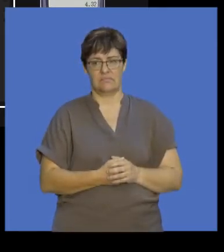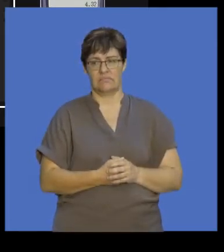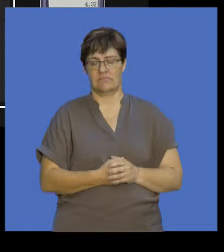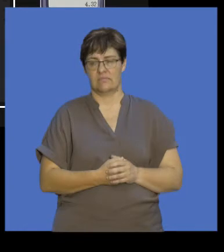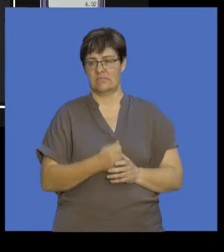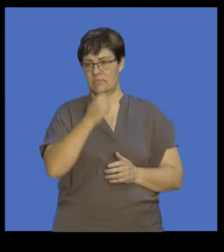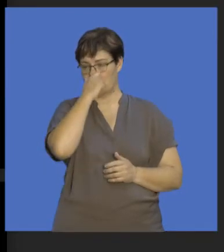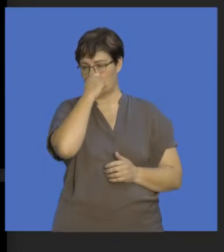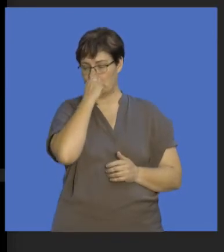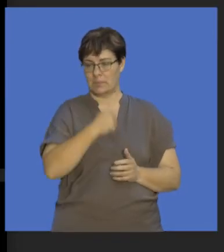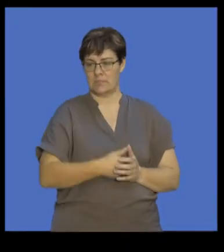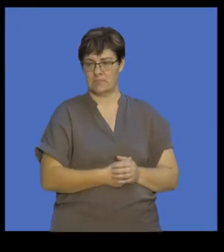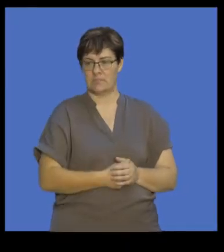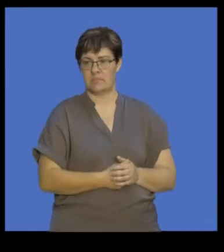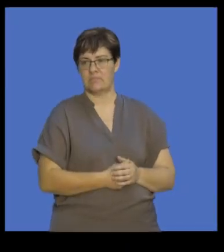Okay.